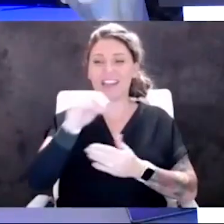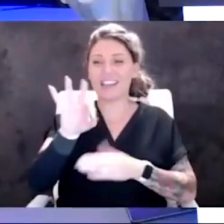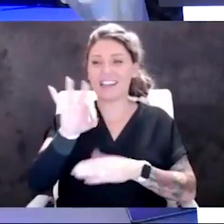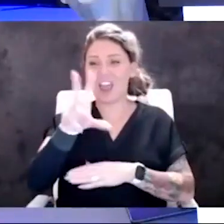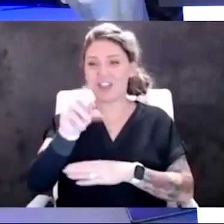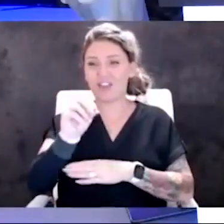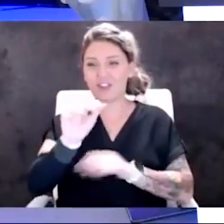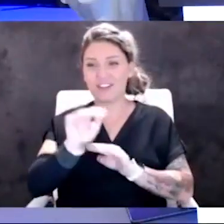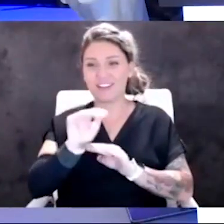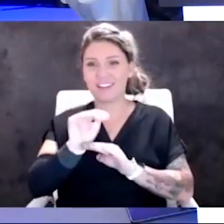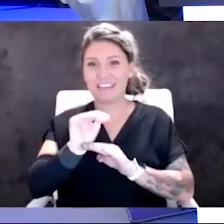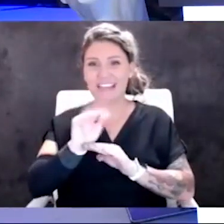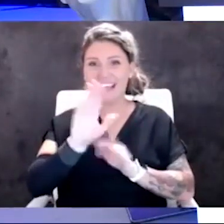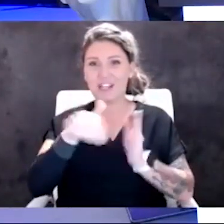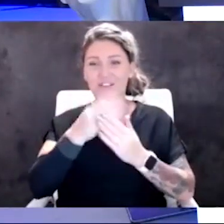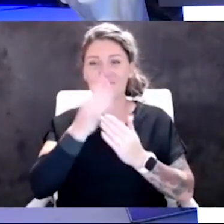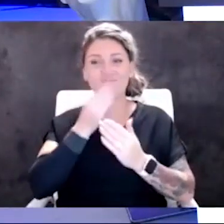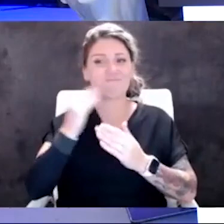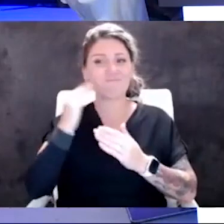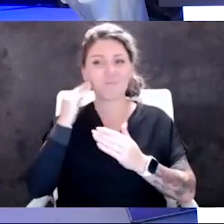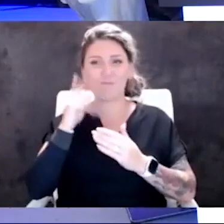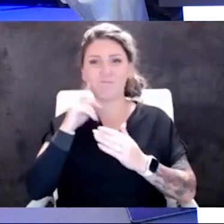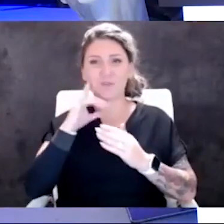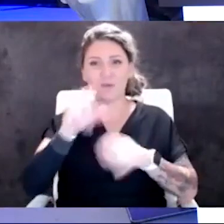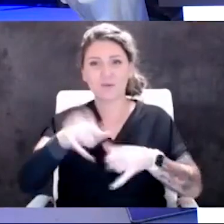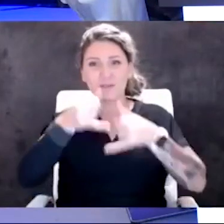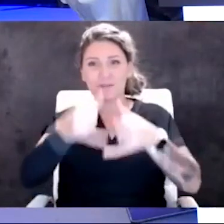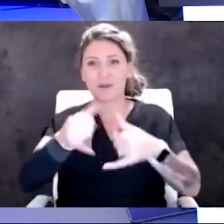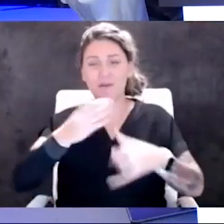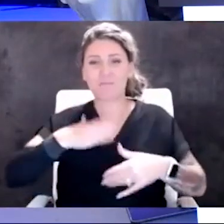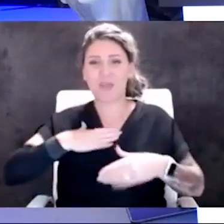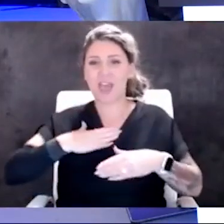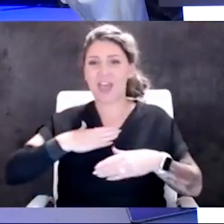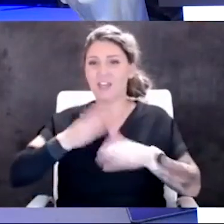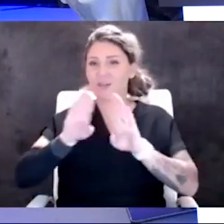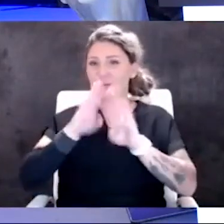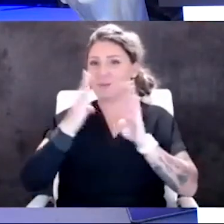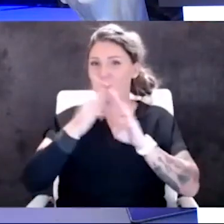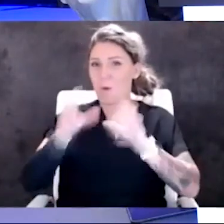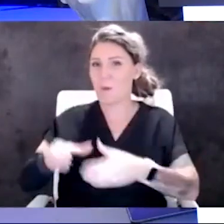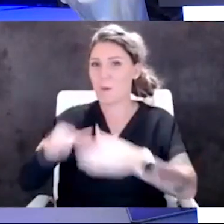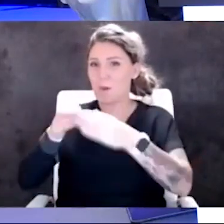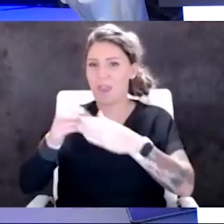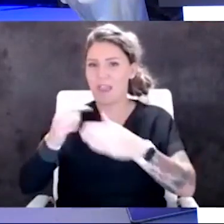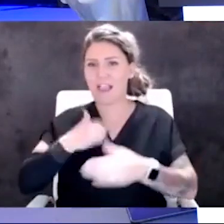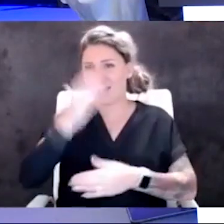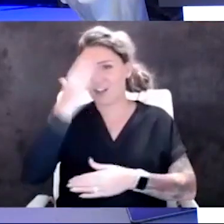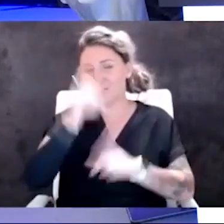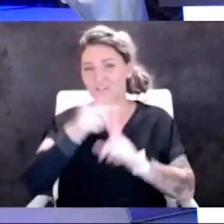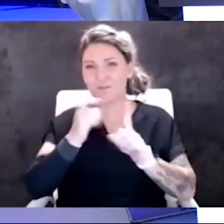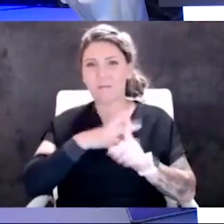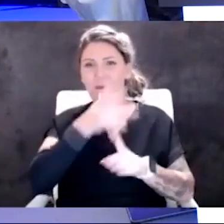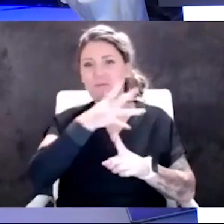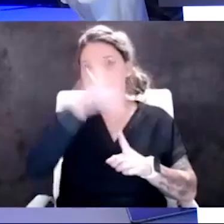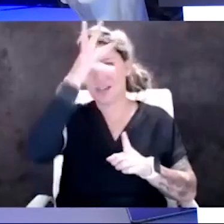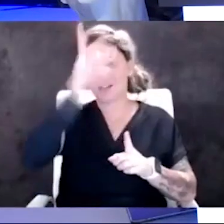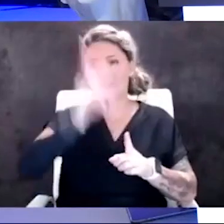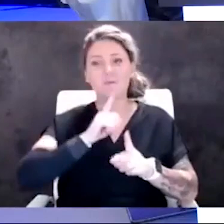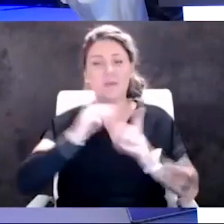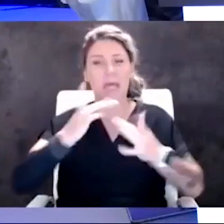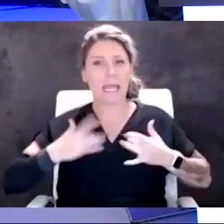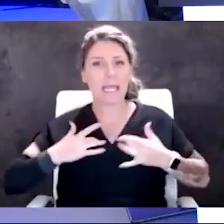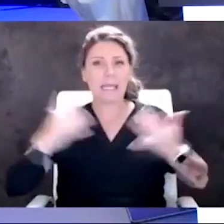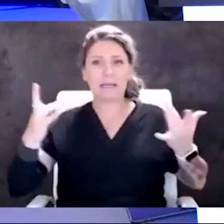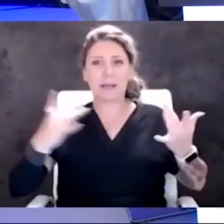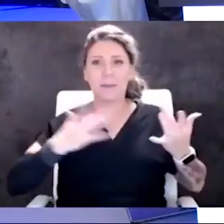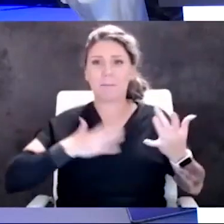birthday, I saw that there was a present on my doorstep in the mail. I knew it was from my parents, so I was really excited because my parents are my